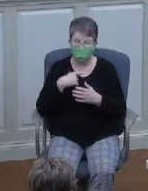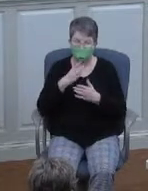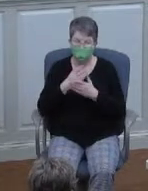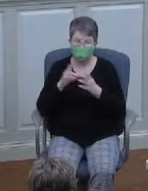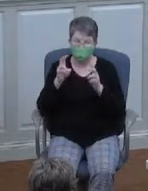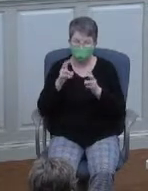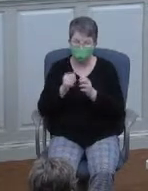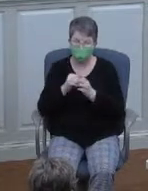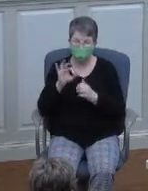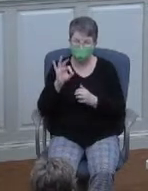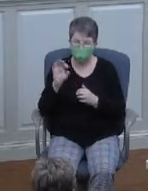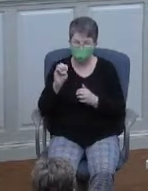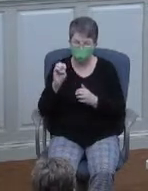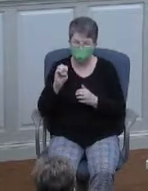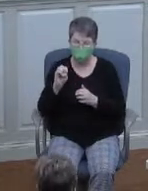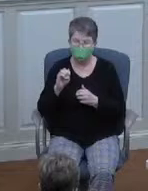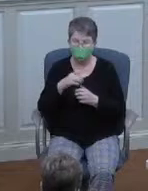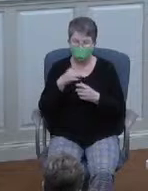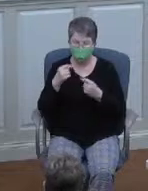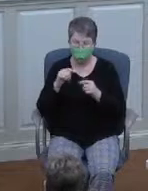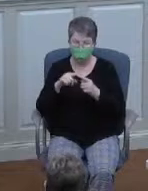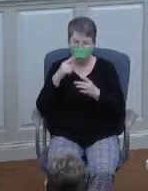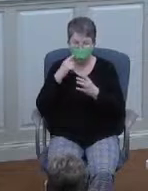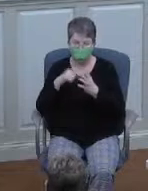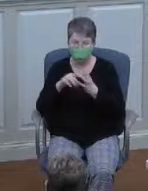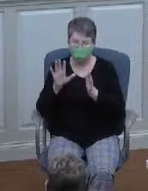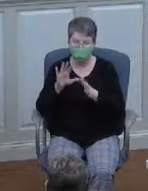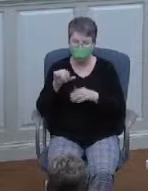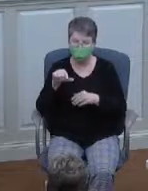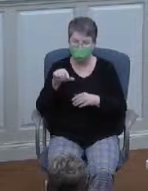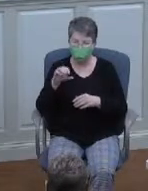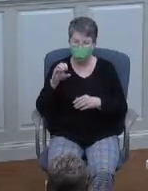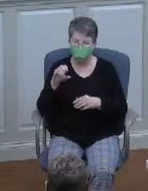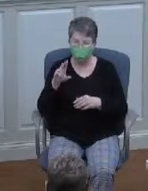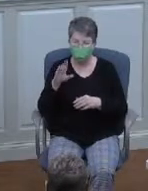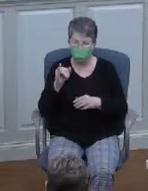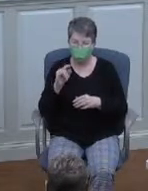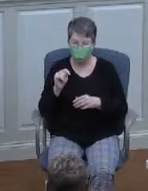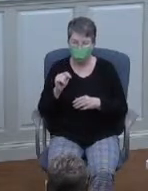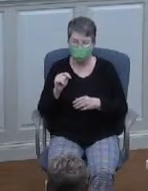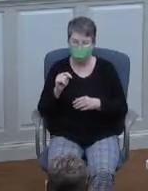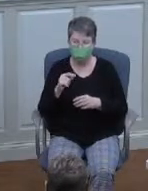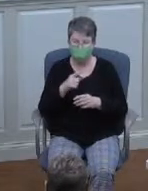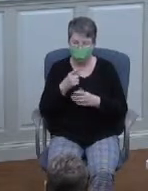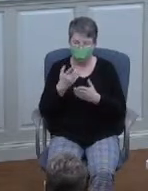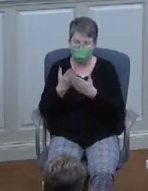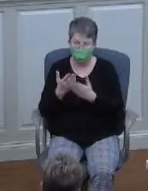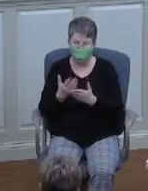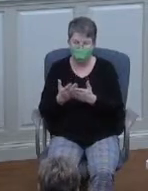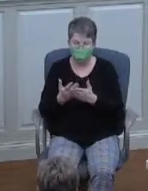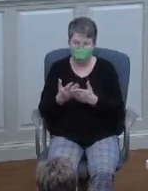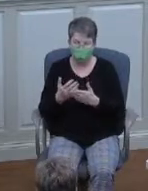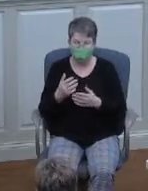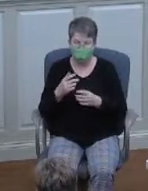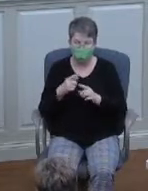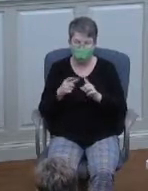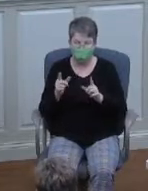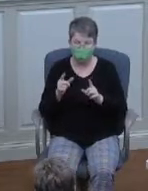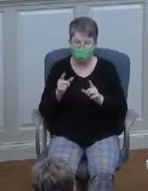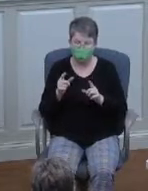trying to check on, or not, with Cubic, I'm sorry, wrong software. He's verifying.